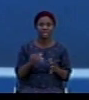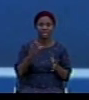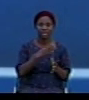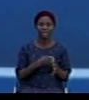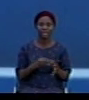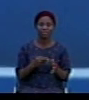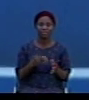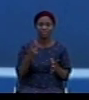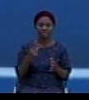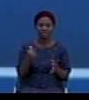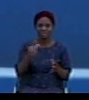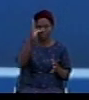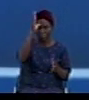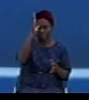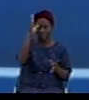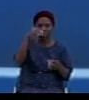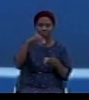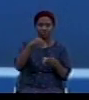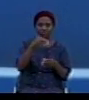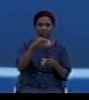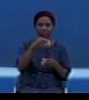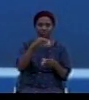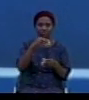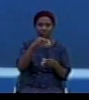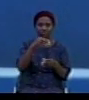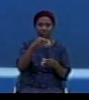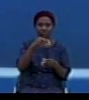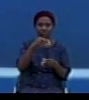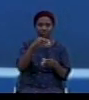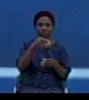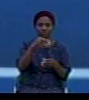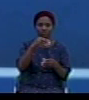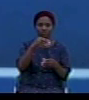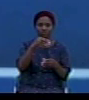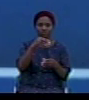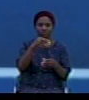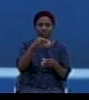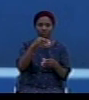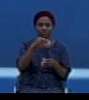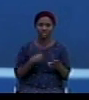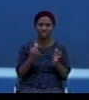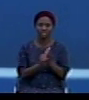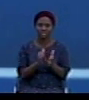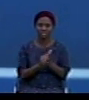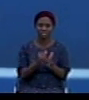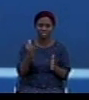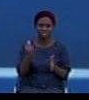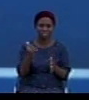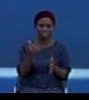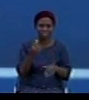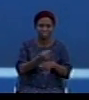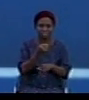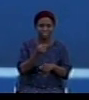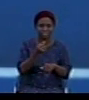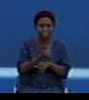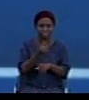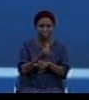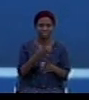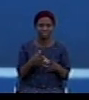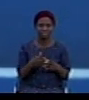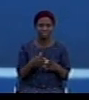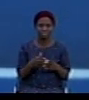me, I couldn't tell her. On Thursday, we went somewhere. When we were coming, I told her, I said, Mom, please show me the